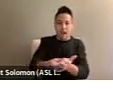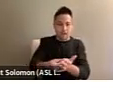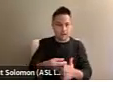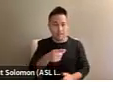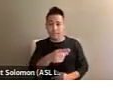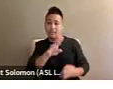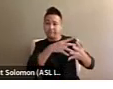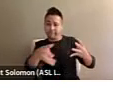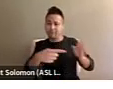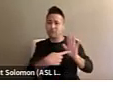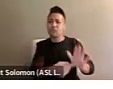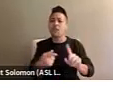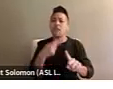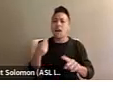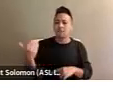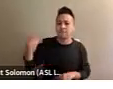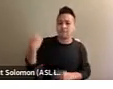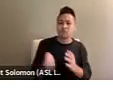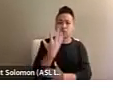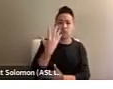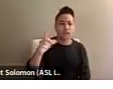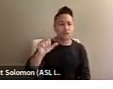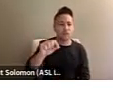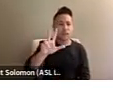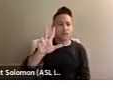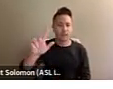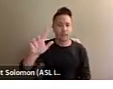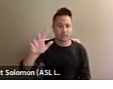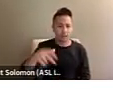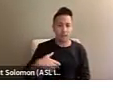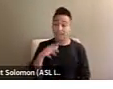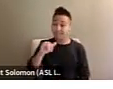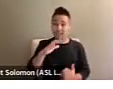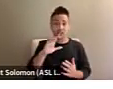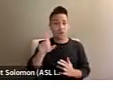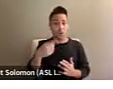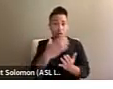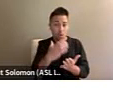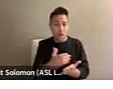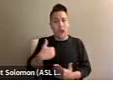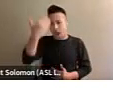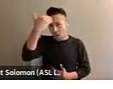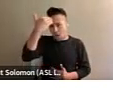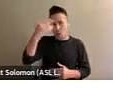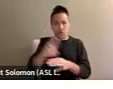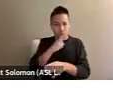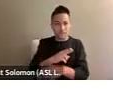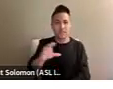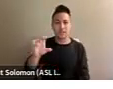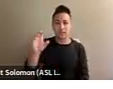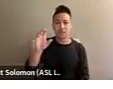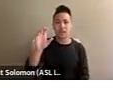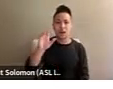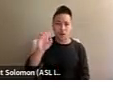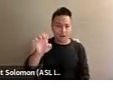of 23. This is only the courses that I know are using OER or zero textbook cost materials, which